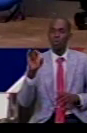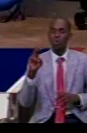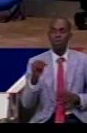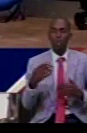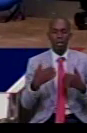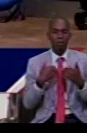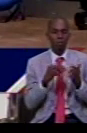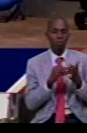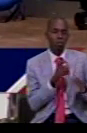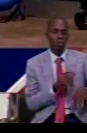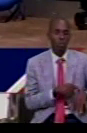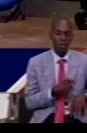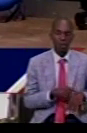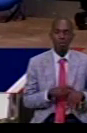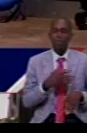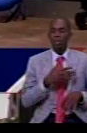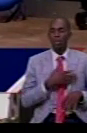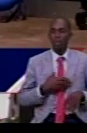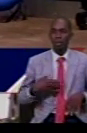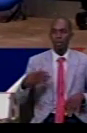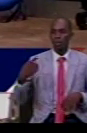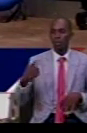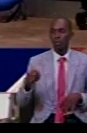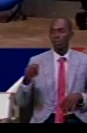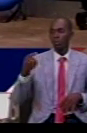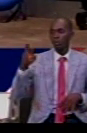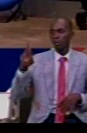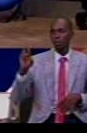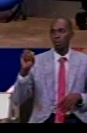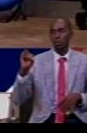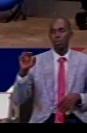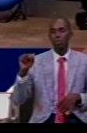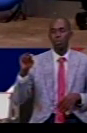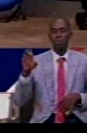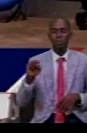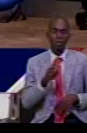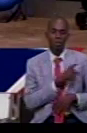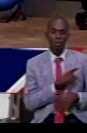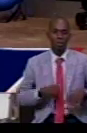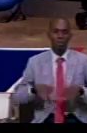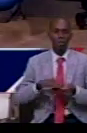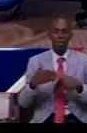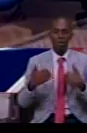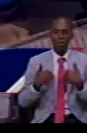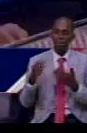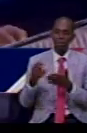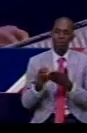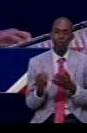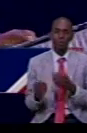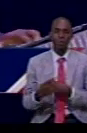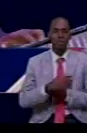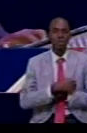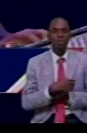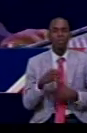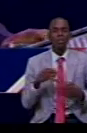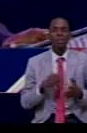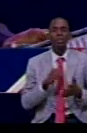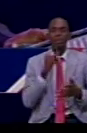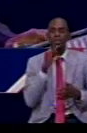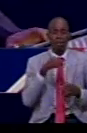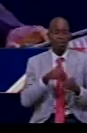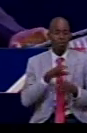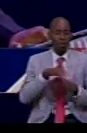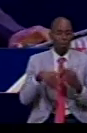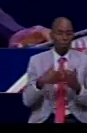day, and the Grecian government add its own day, and the Roman kingdom add their own day. In the days of